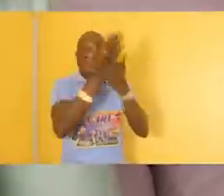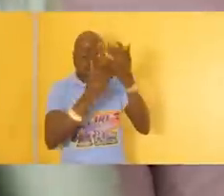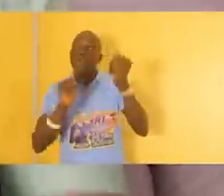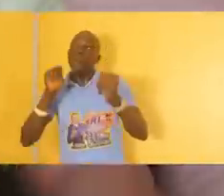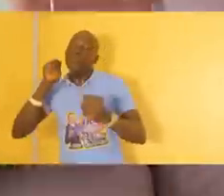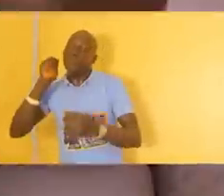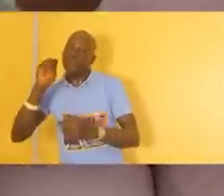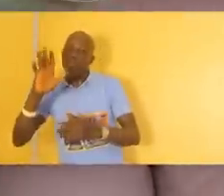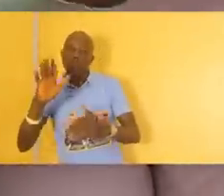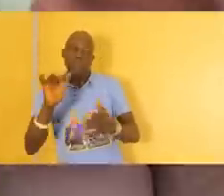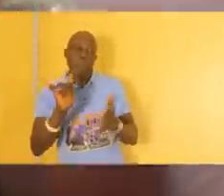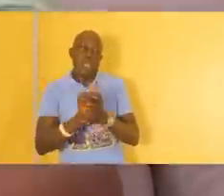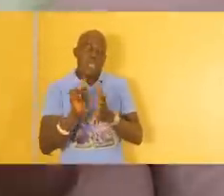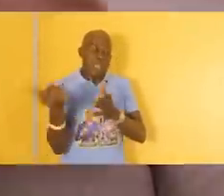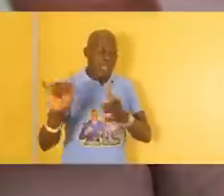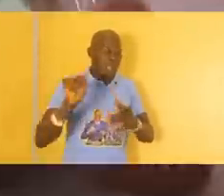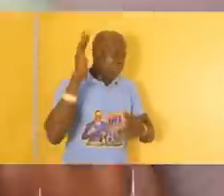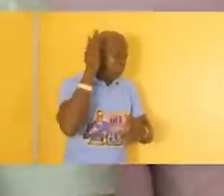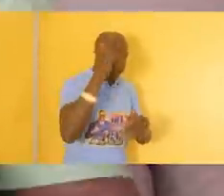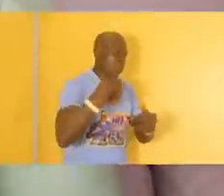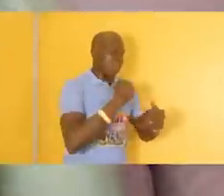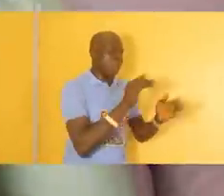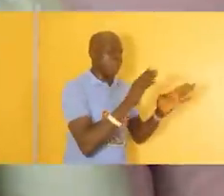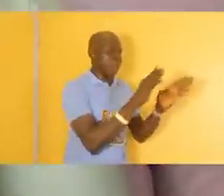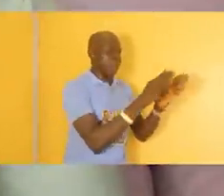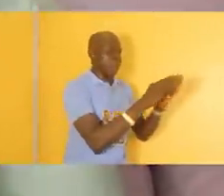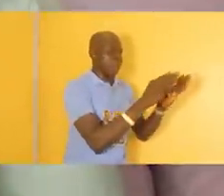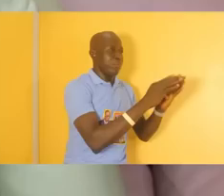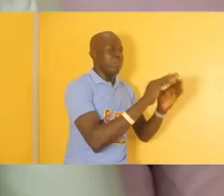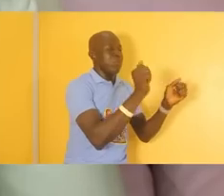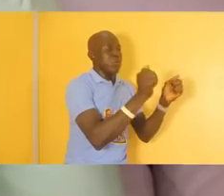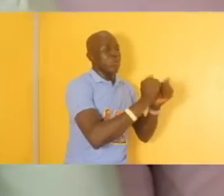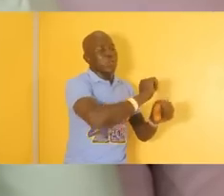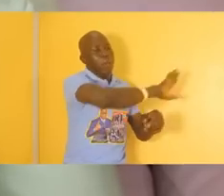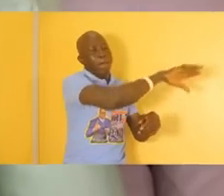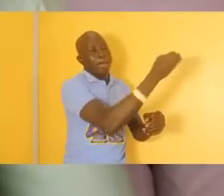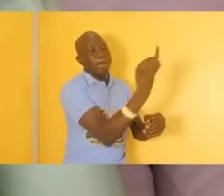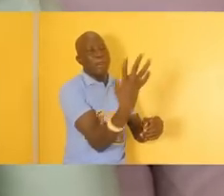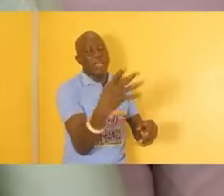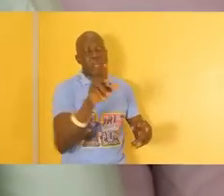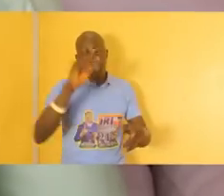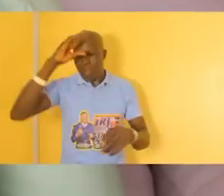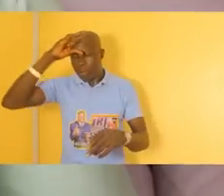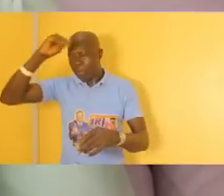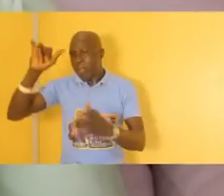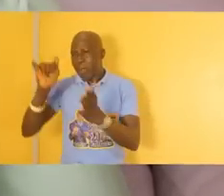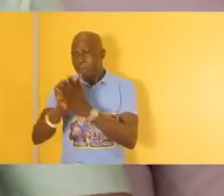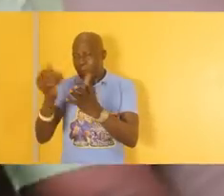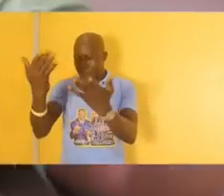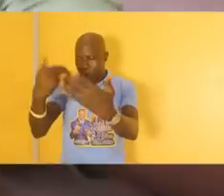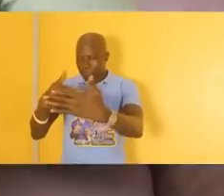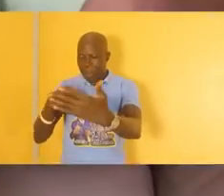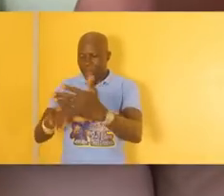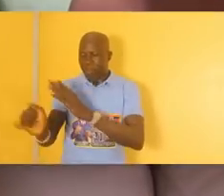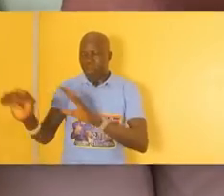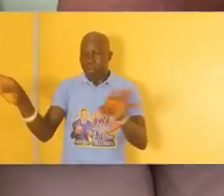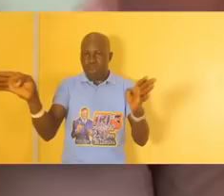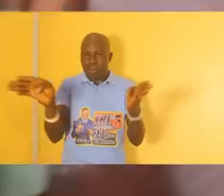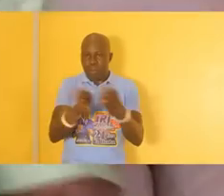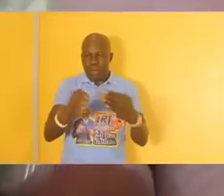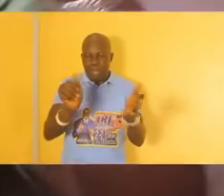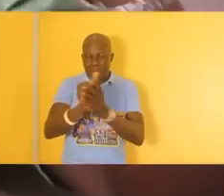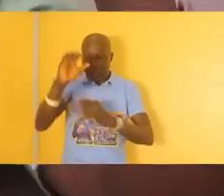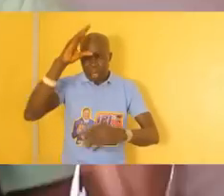born succeed. Iranlowo de ba won to ku. Help will come to others. Ti akobi ba ti set. Once your first born fails. Ipalara lo